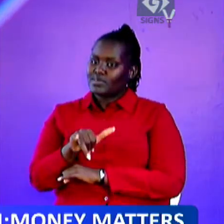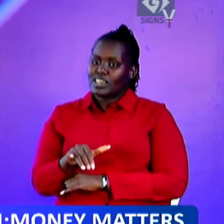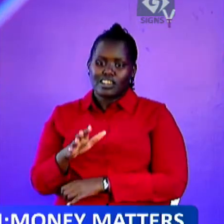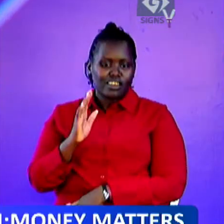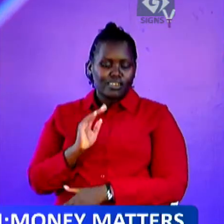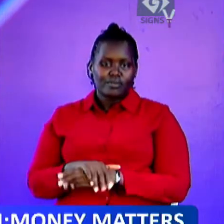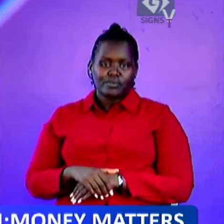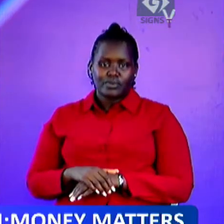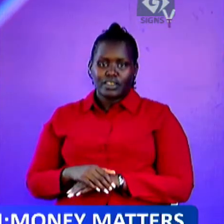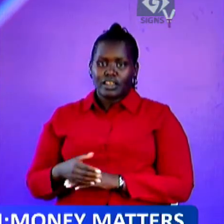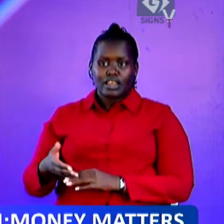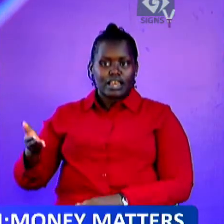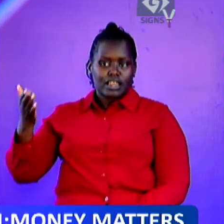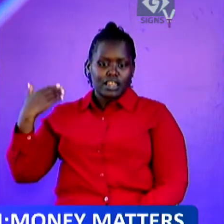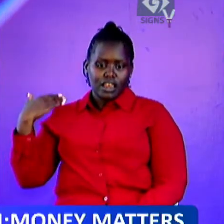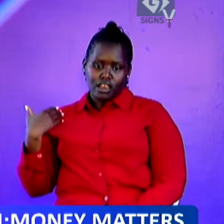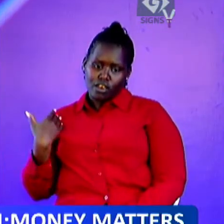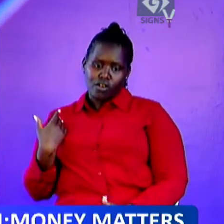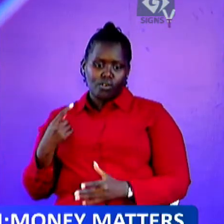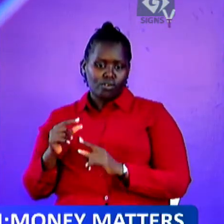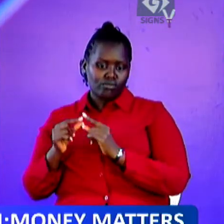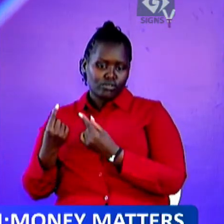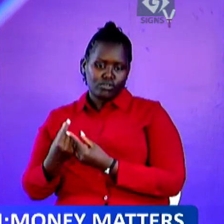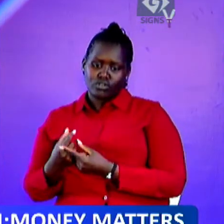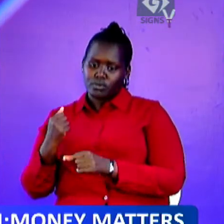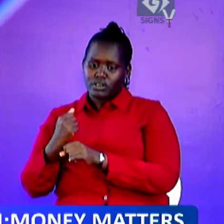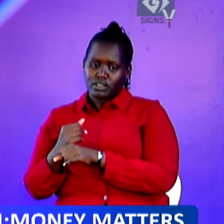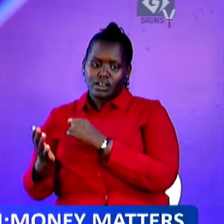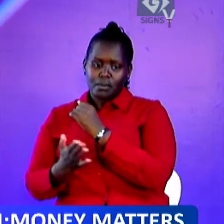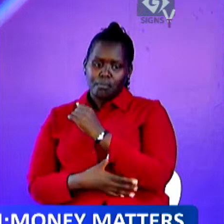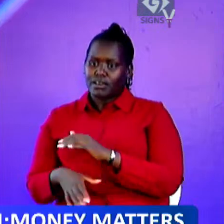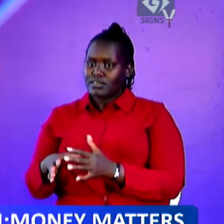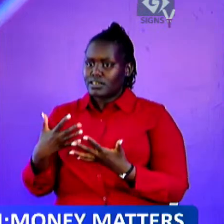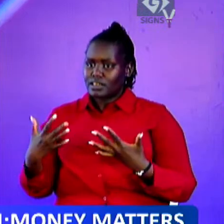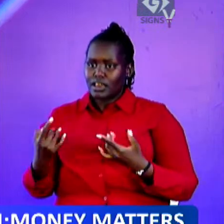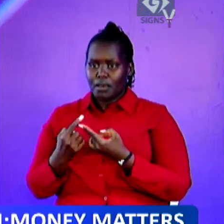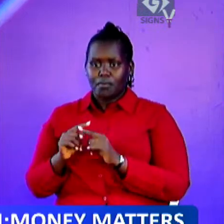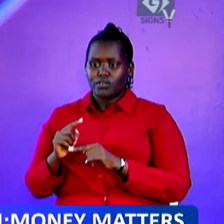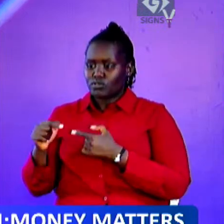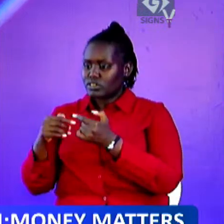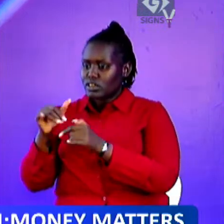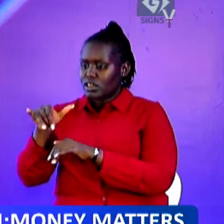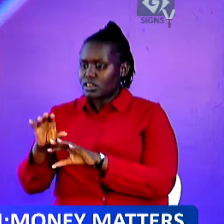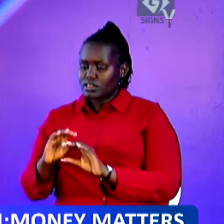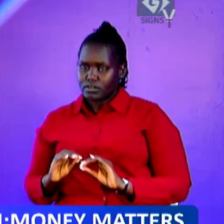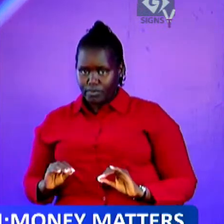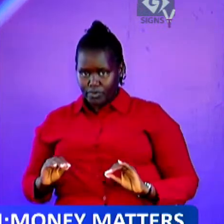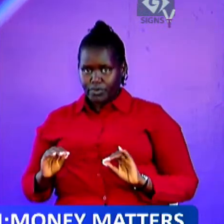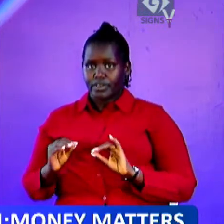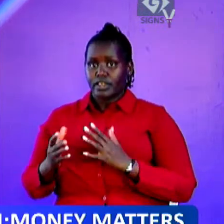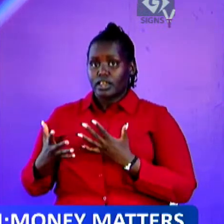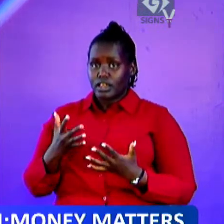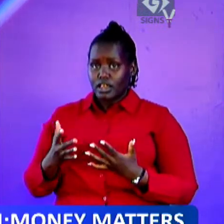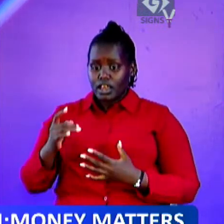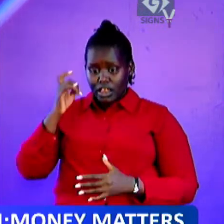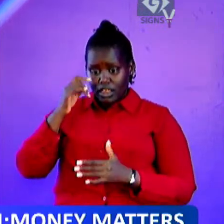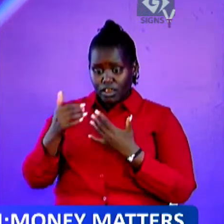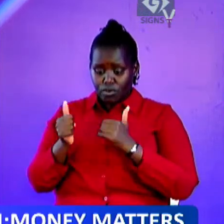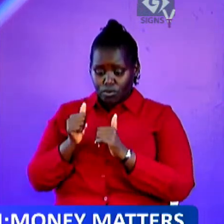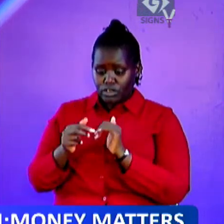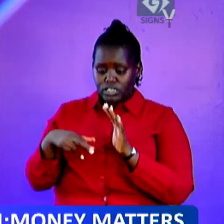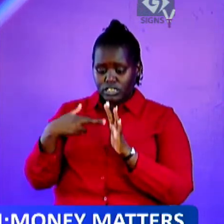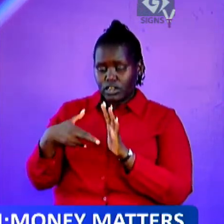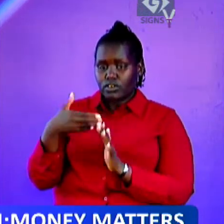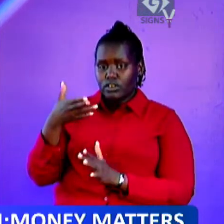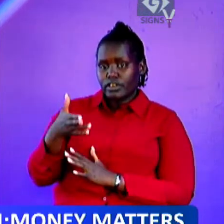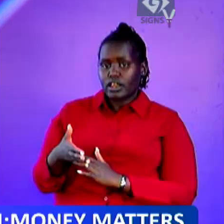the previous regime did a bad thing and they're not going to honor those obligations. So those are the 2 I can think of on record, and that is